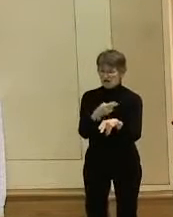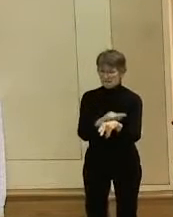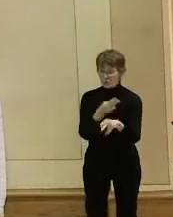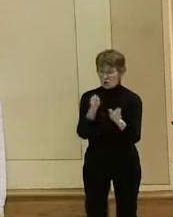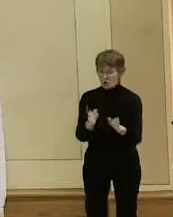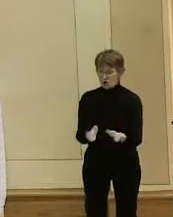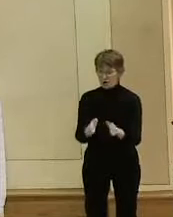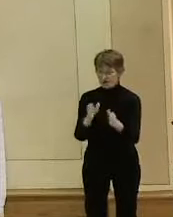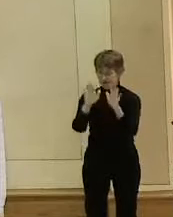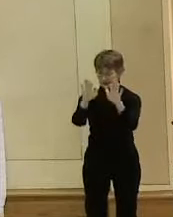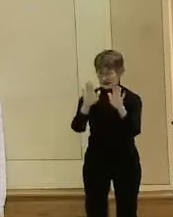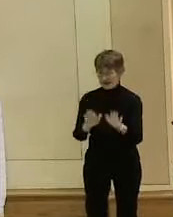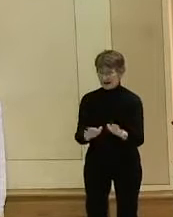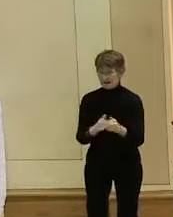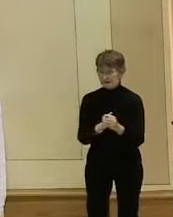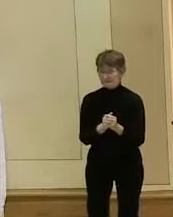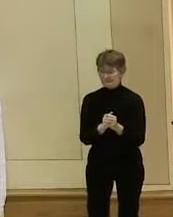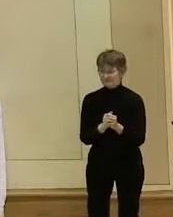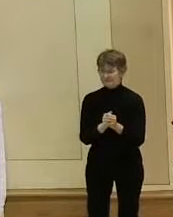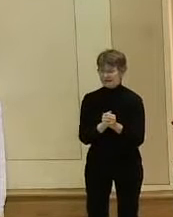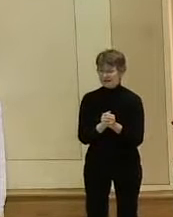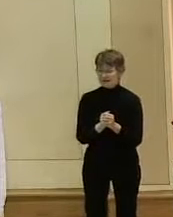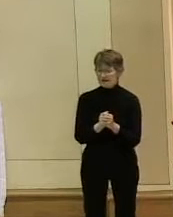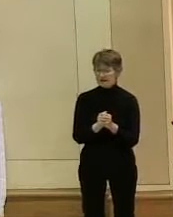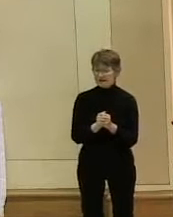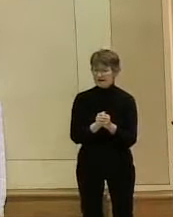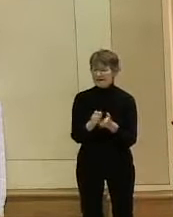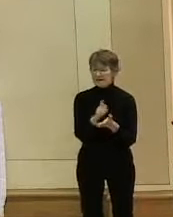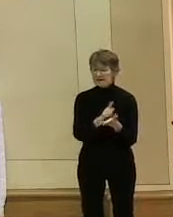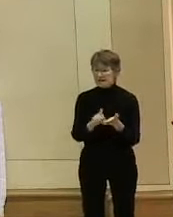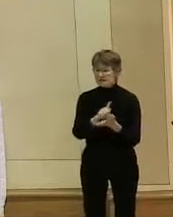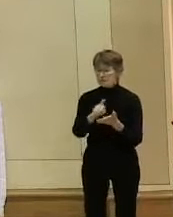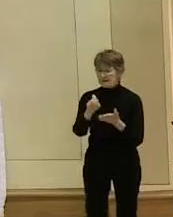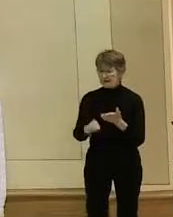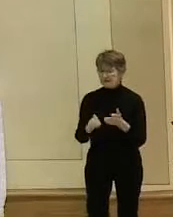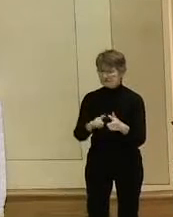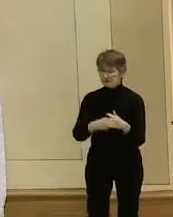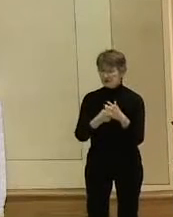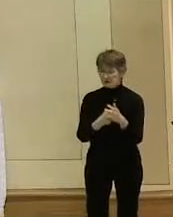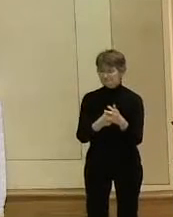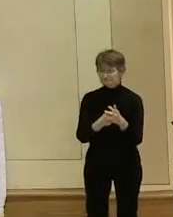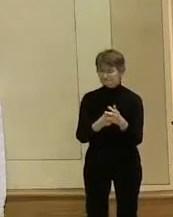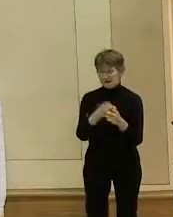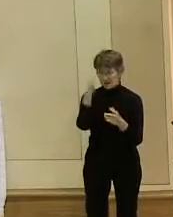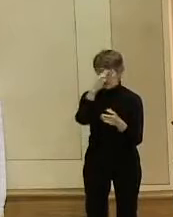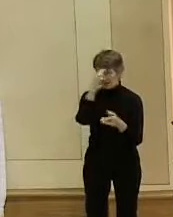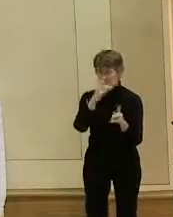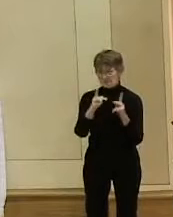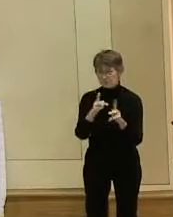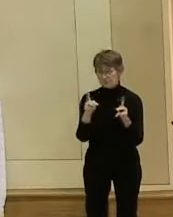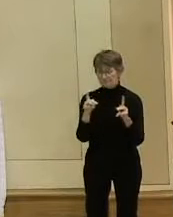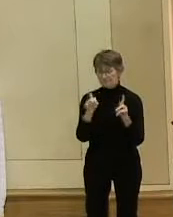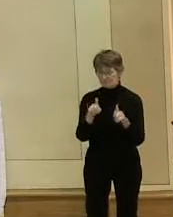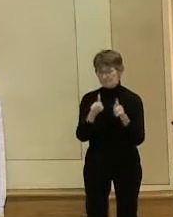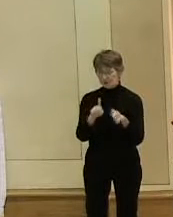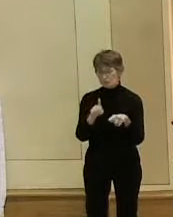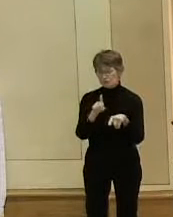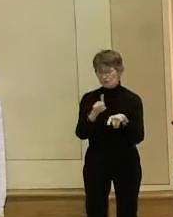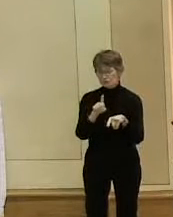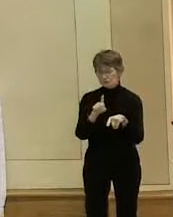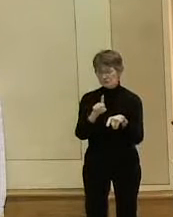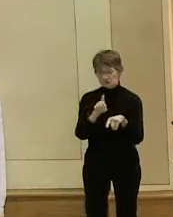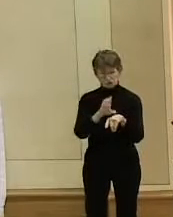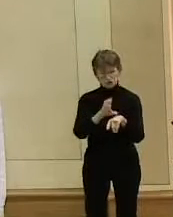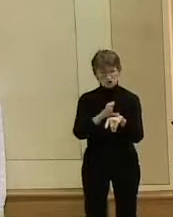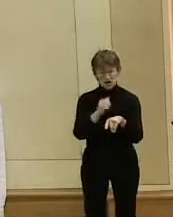Starting next weekend, Catholics are obligated to attend Mass every Sunday and Holy Day, except if you